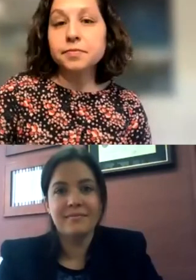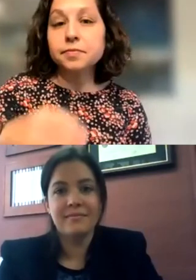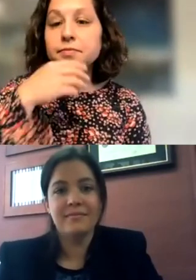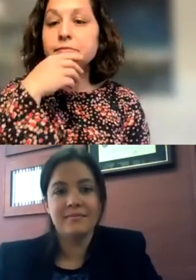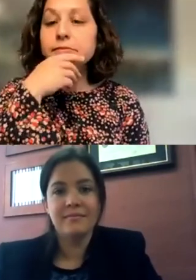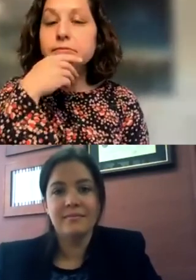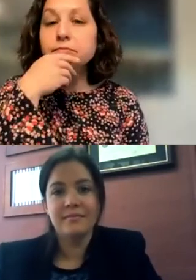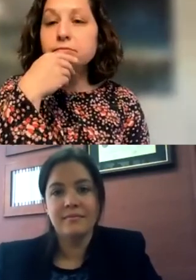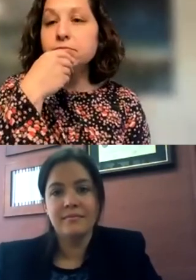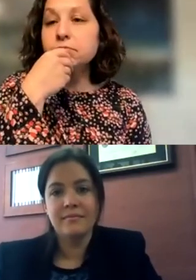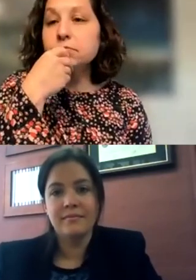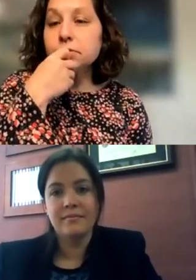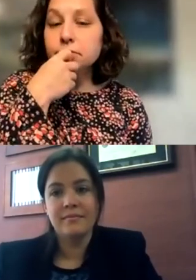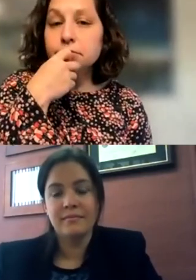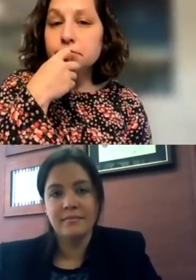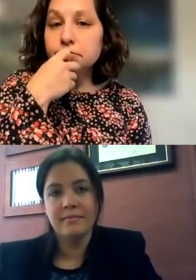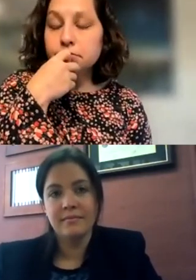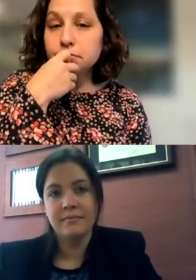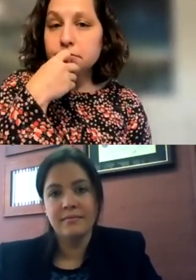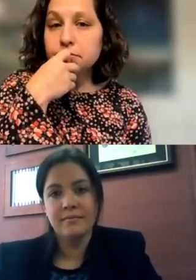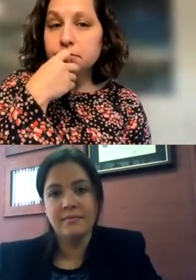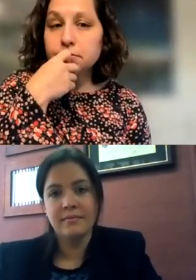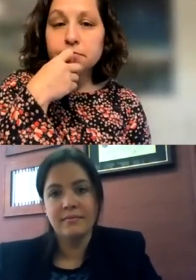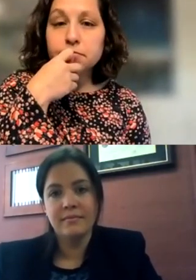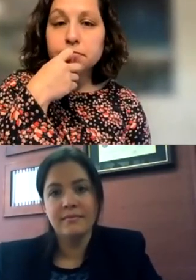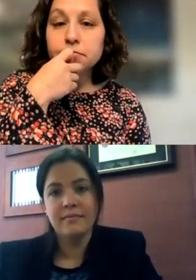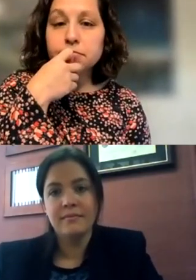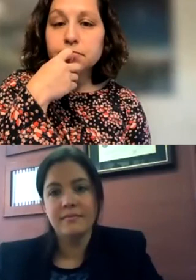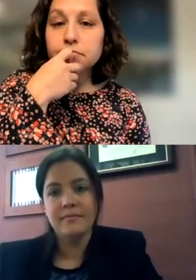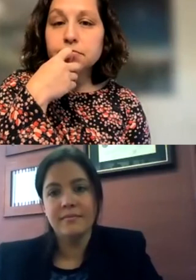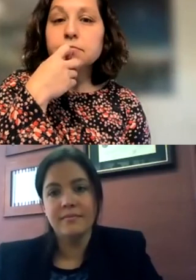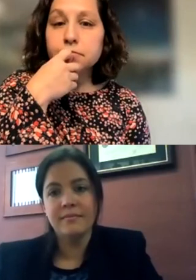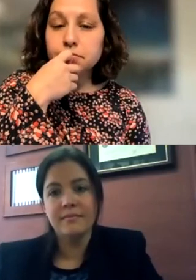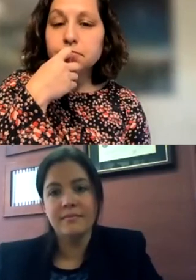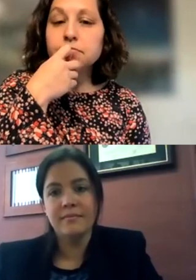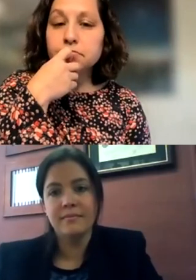think, touched on this a bit in the vignette, but there are